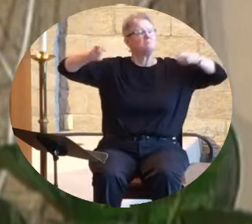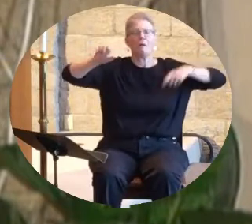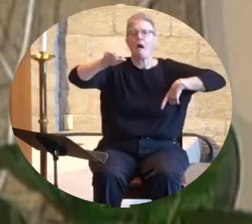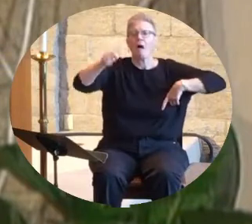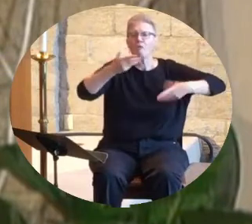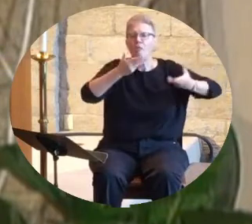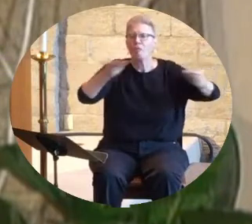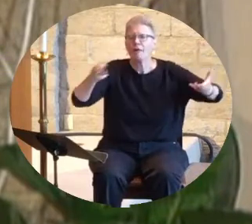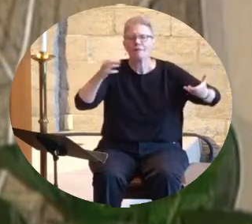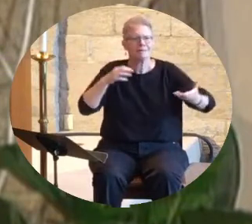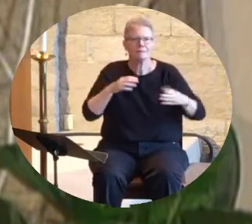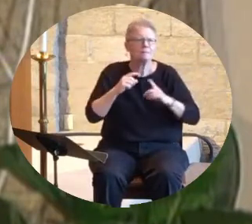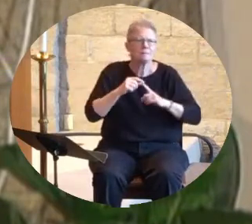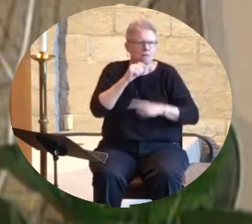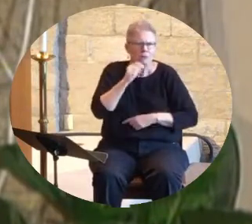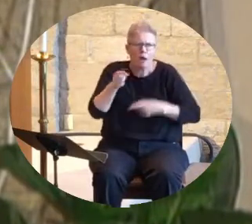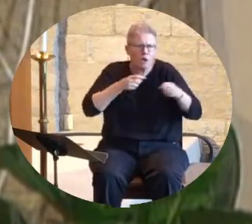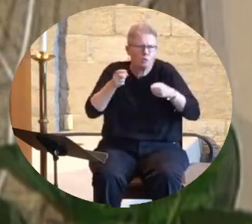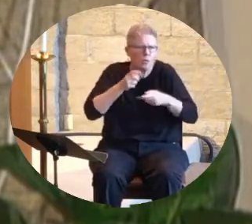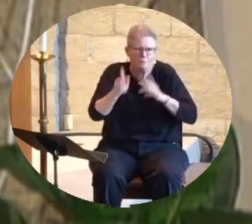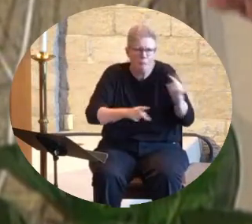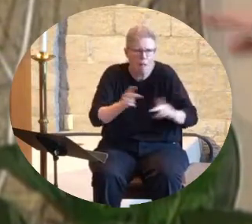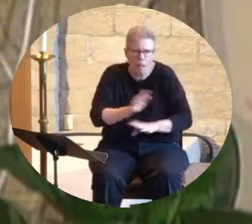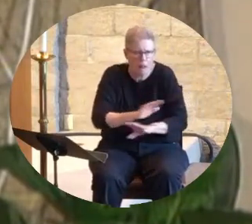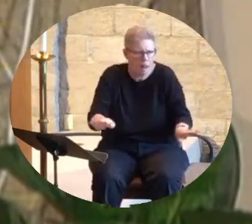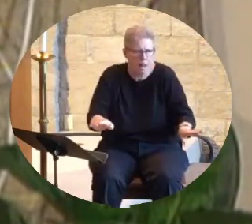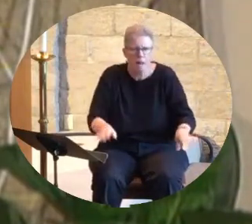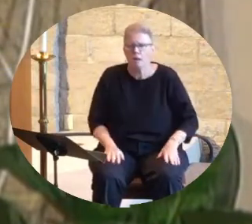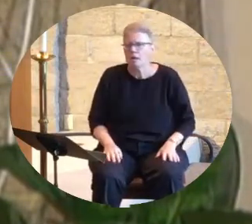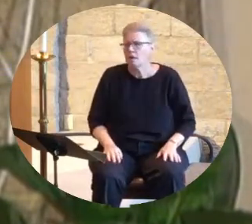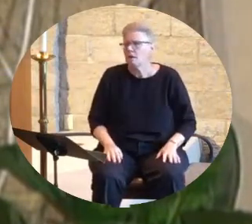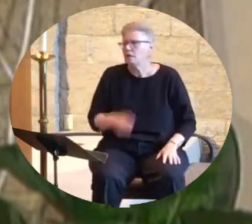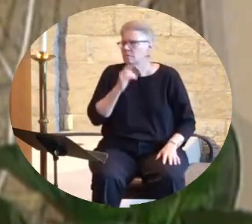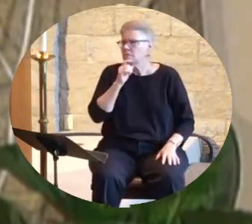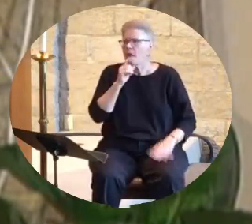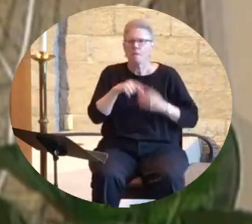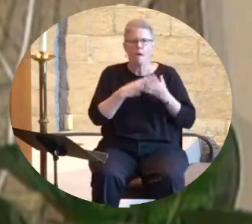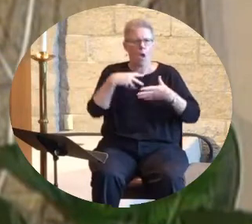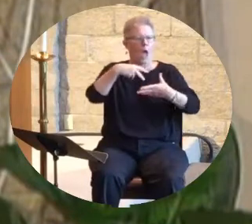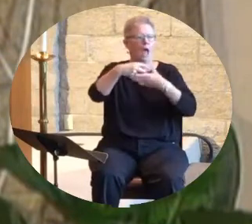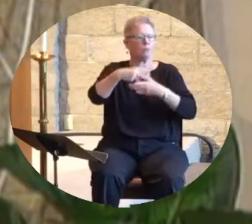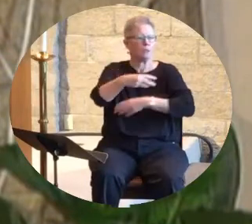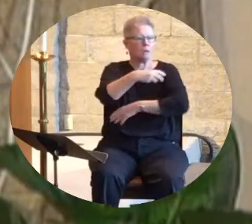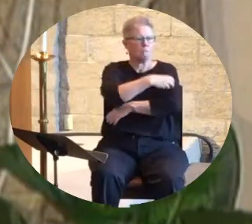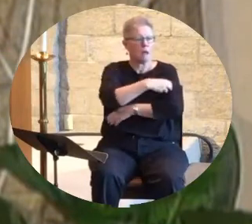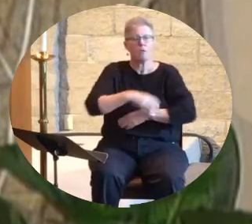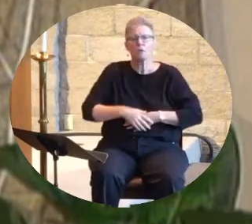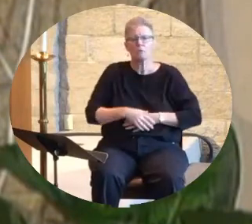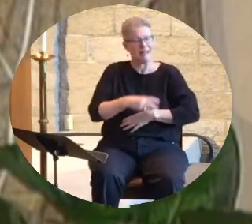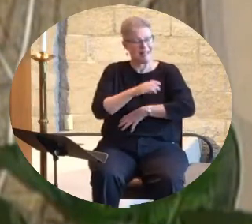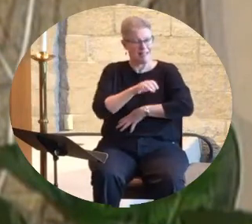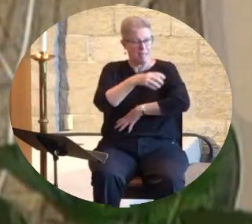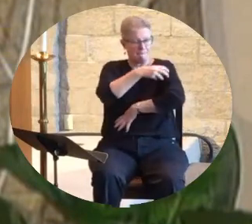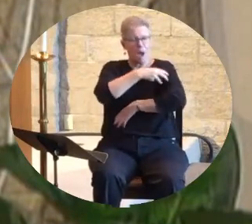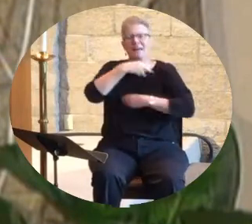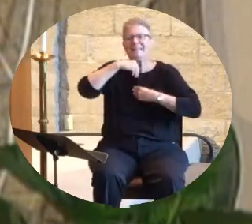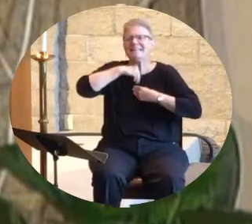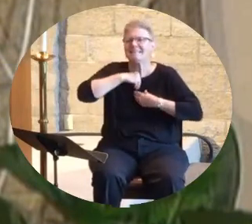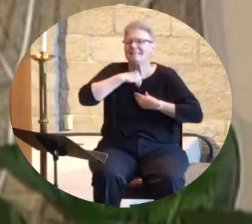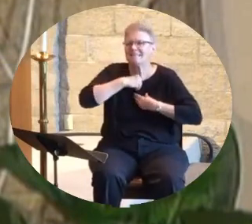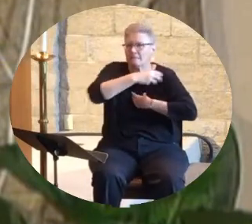people. It's not about controlling people. It's not about having this outer power. This is an inner